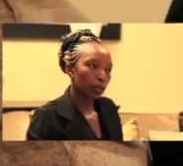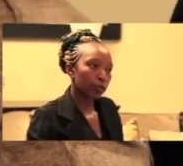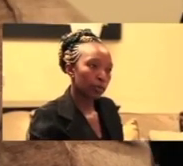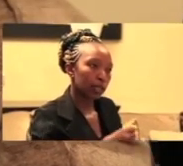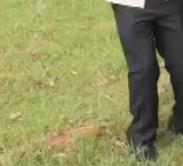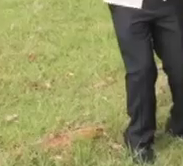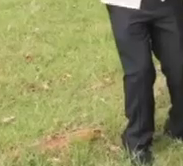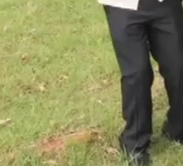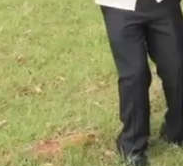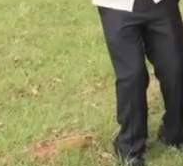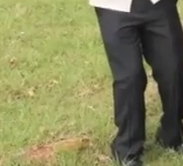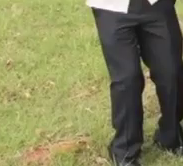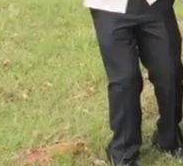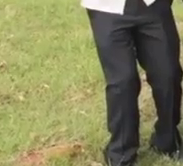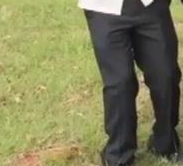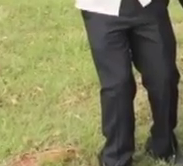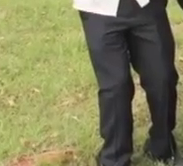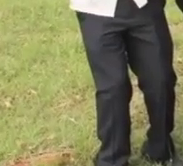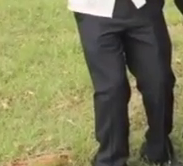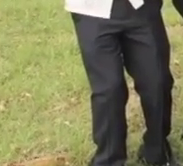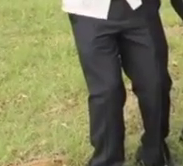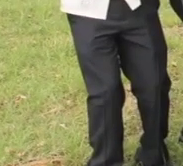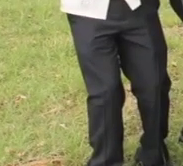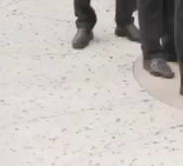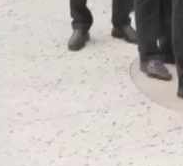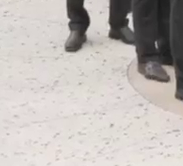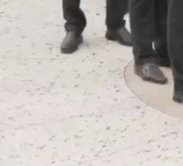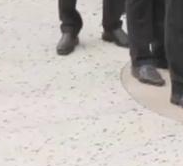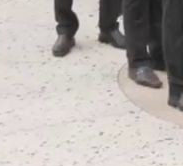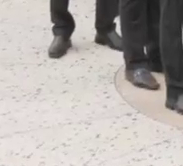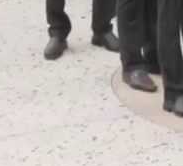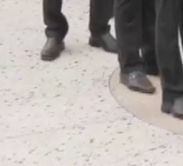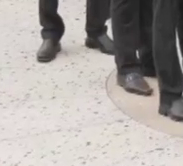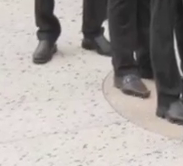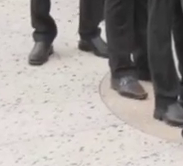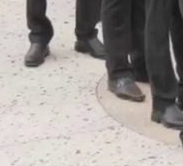and also from the side of men, they were also deaf,